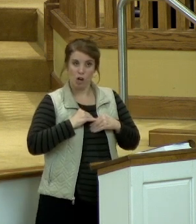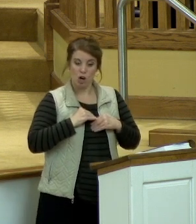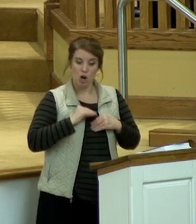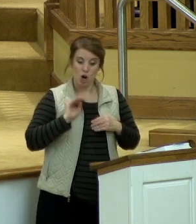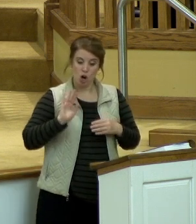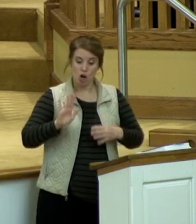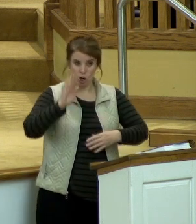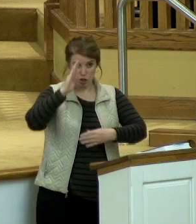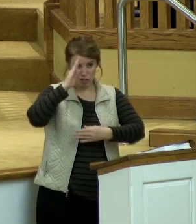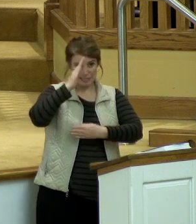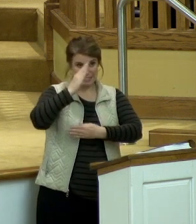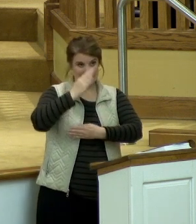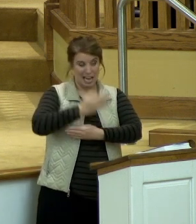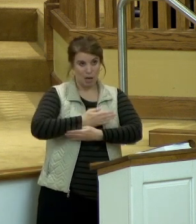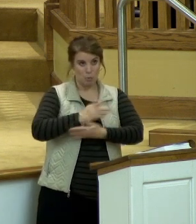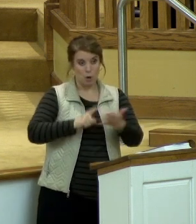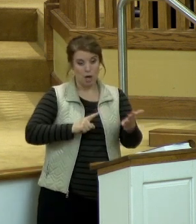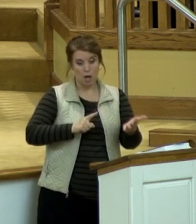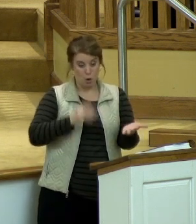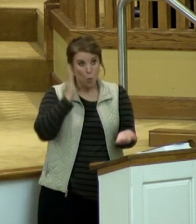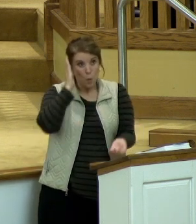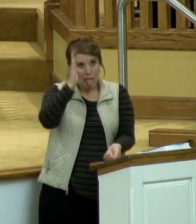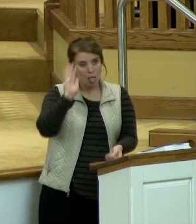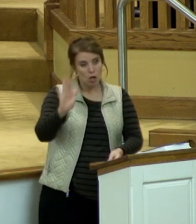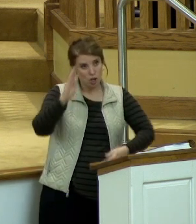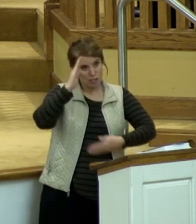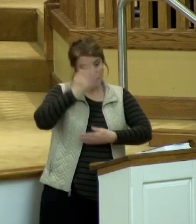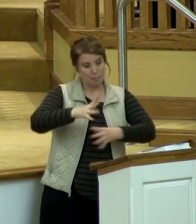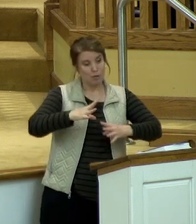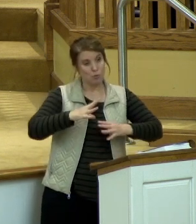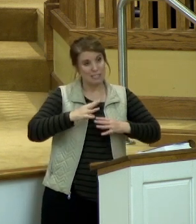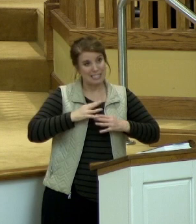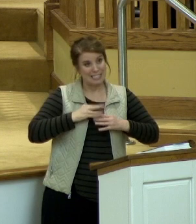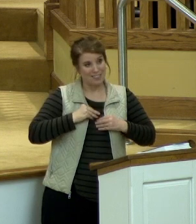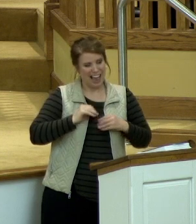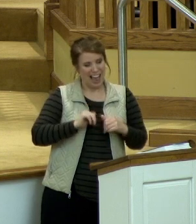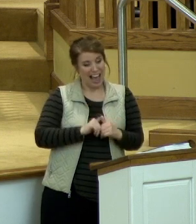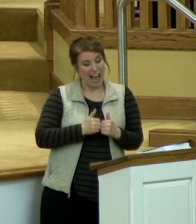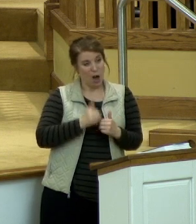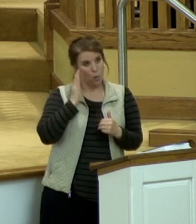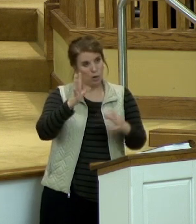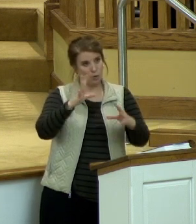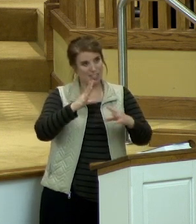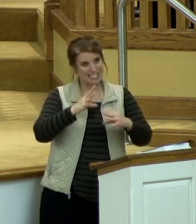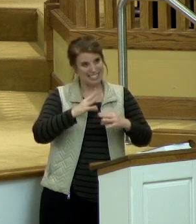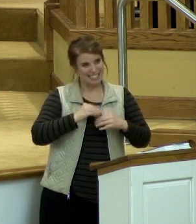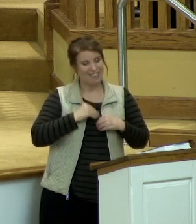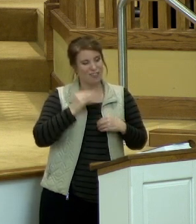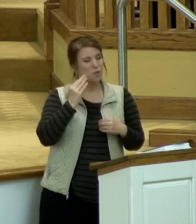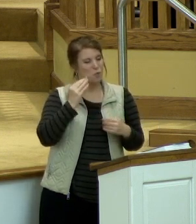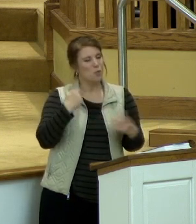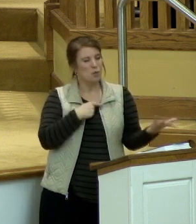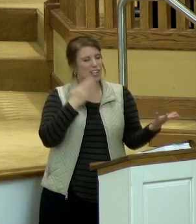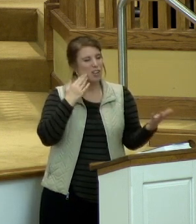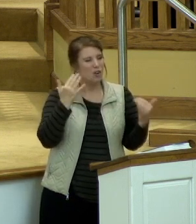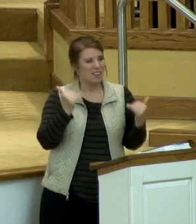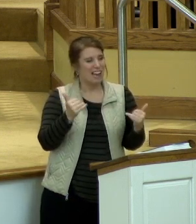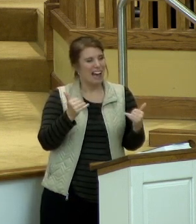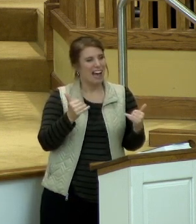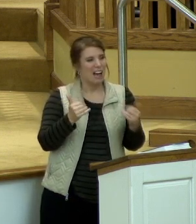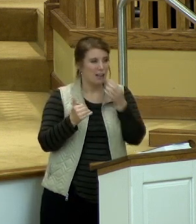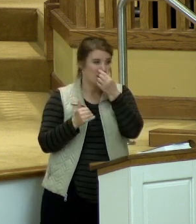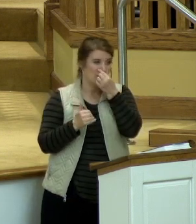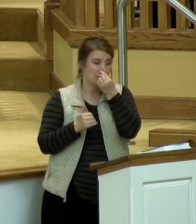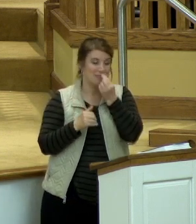What will her son be received? How will they receive him? Of course, we know how they would receive him. He came unto his own, and his